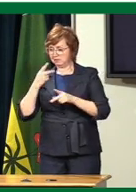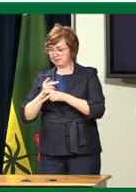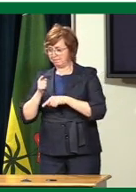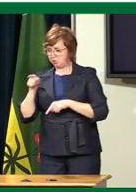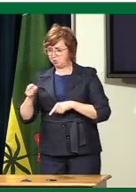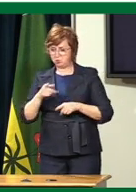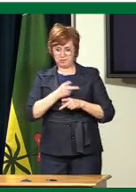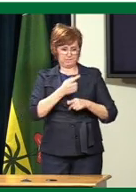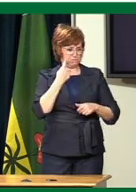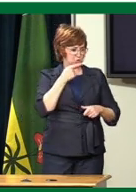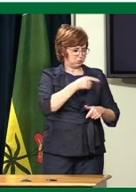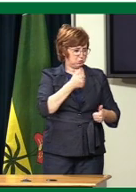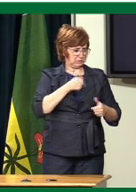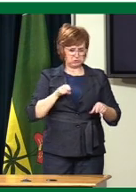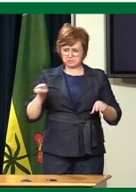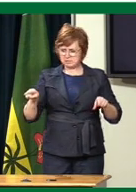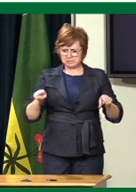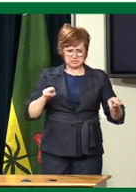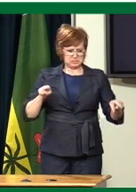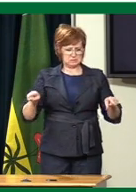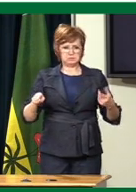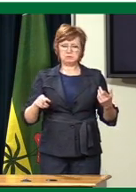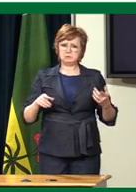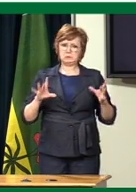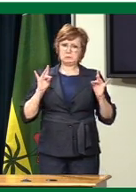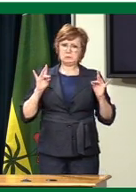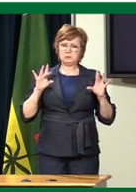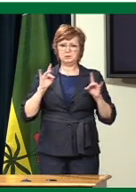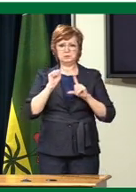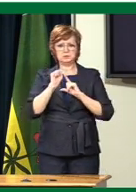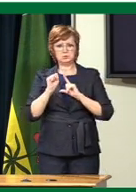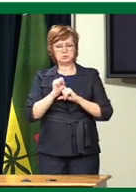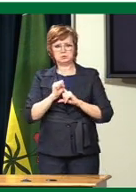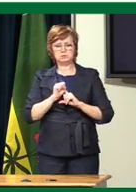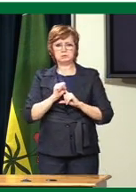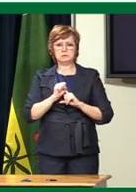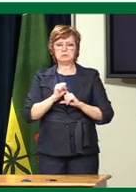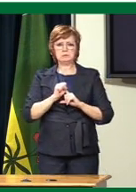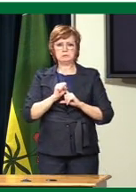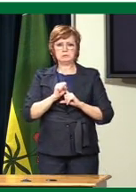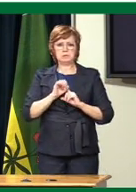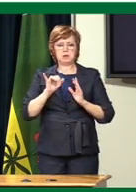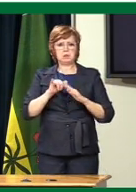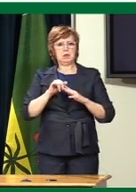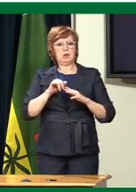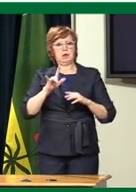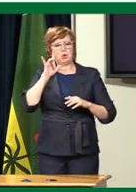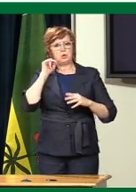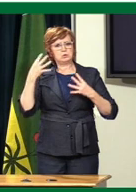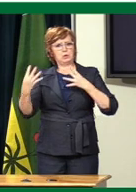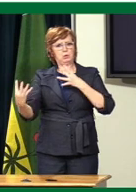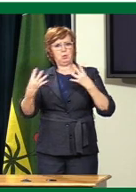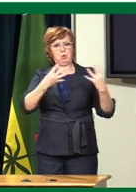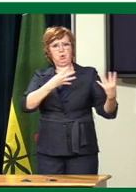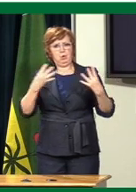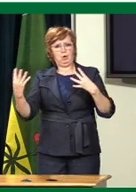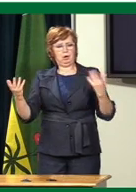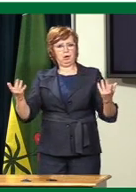like, if it comes to that point where we're talking about completely being overwhelmed, those are wartime conditions. Those are not